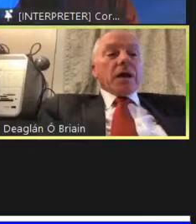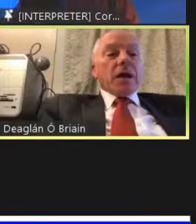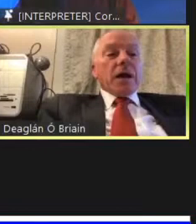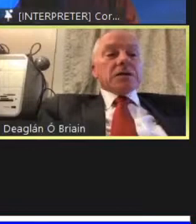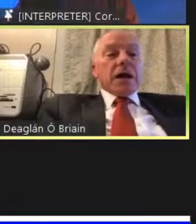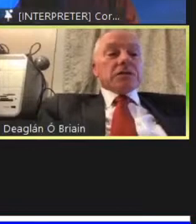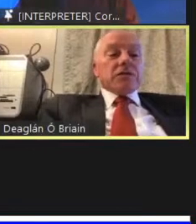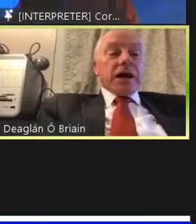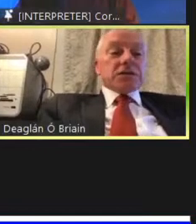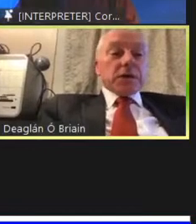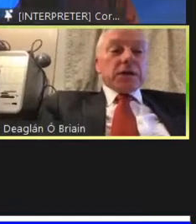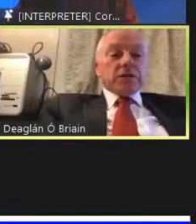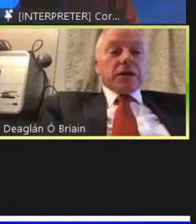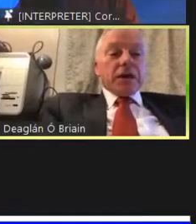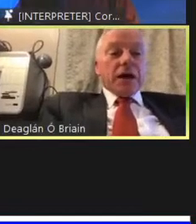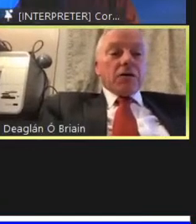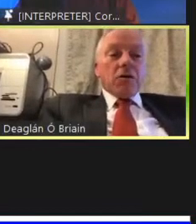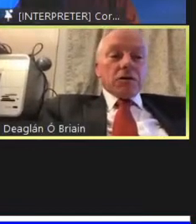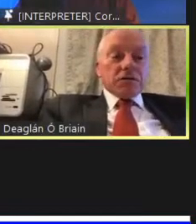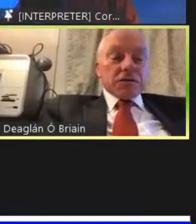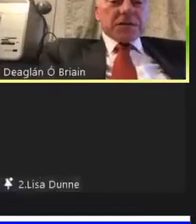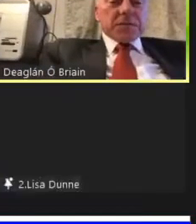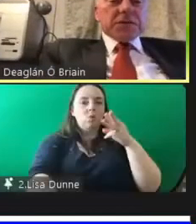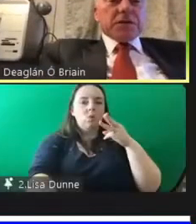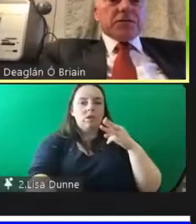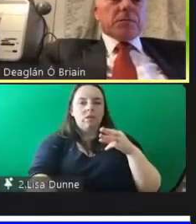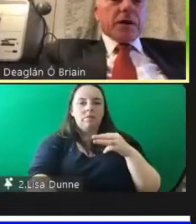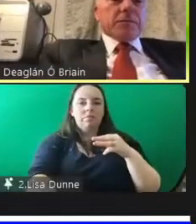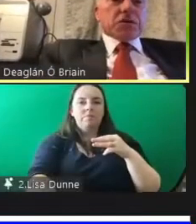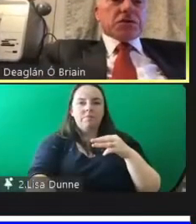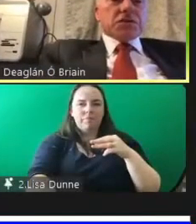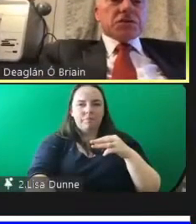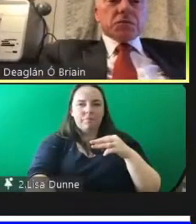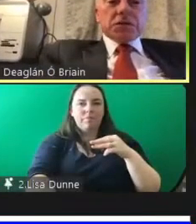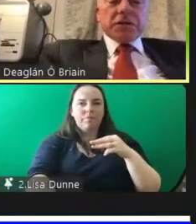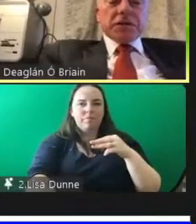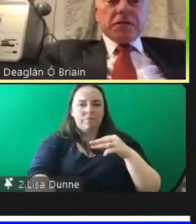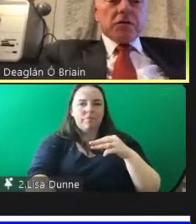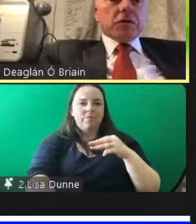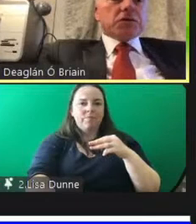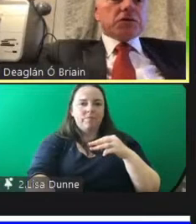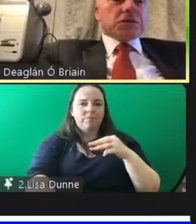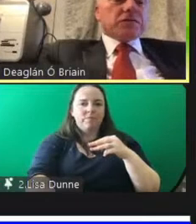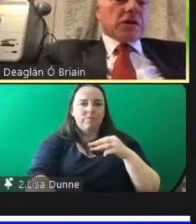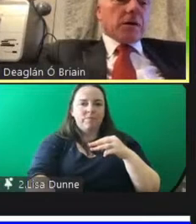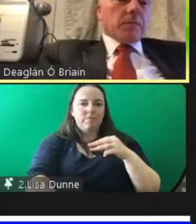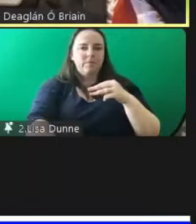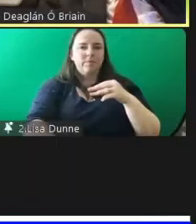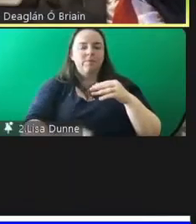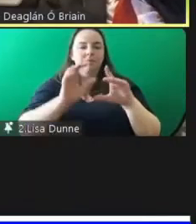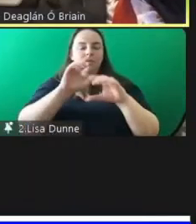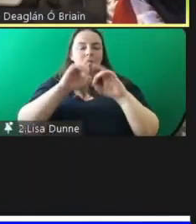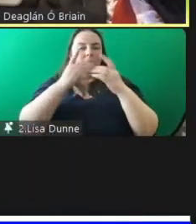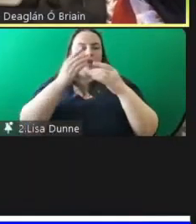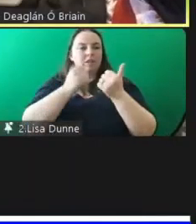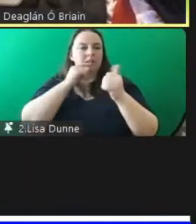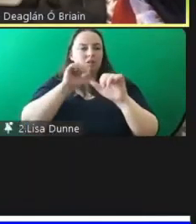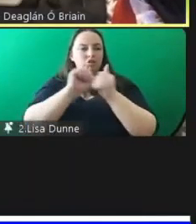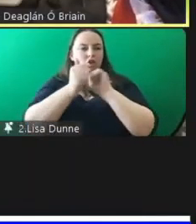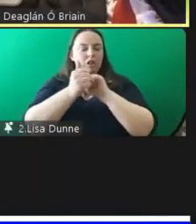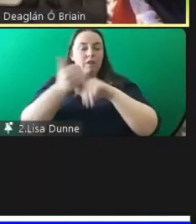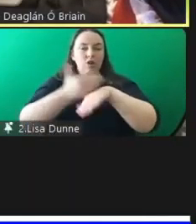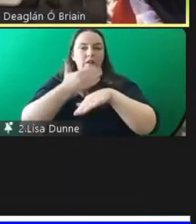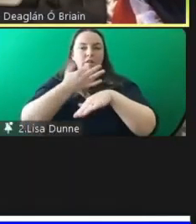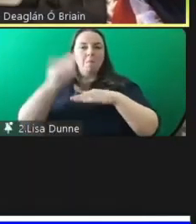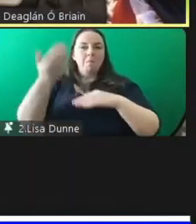as of last week they are all the responsibility of the department of justice with a transfer of functions from the former department